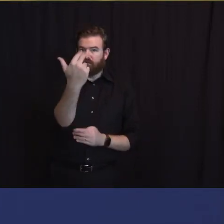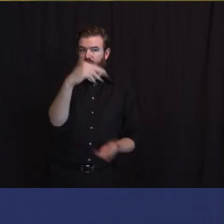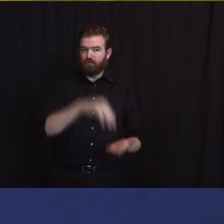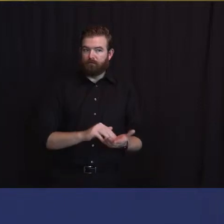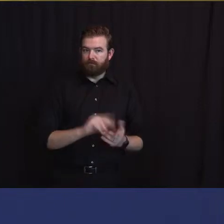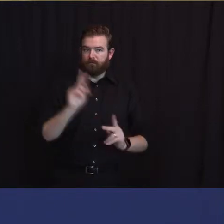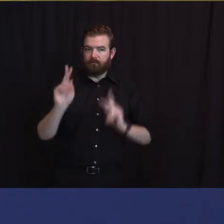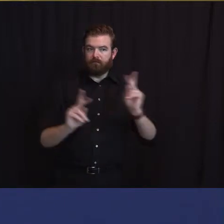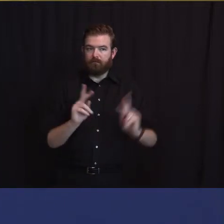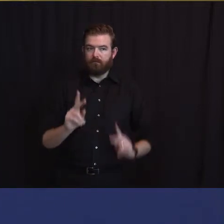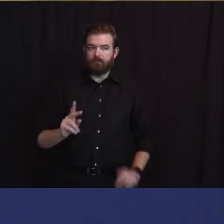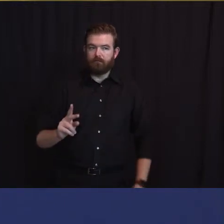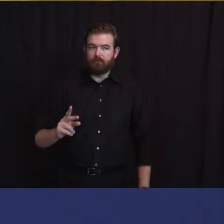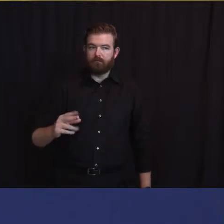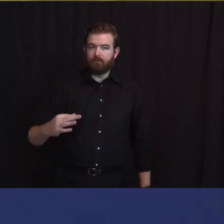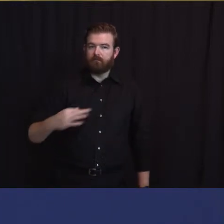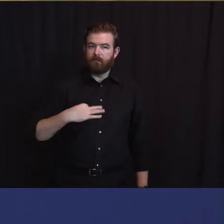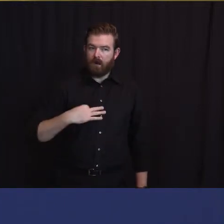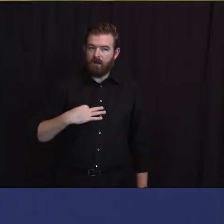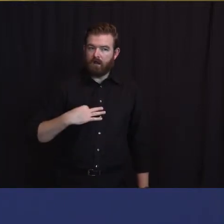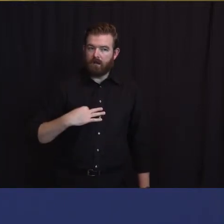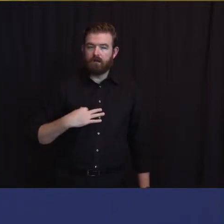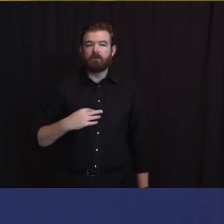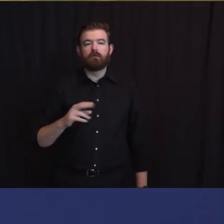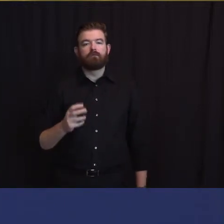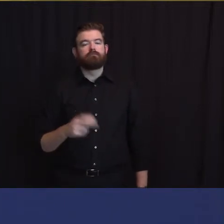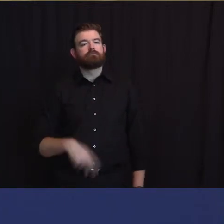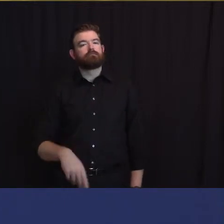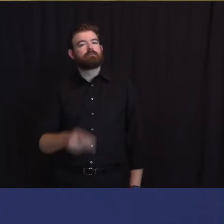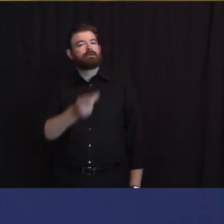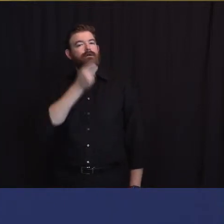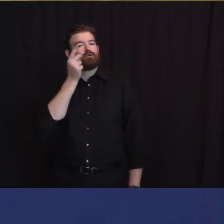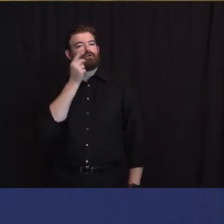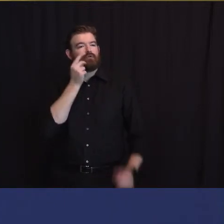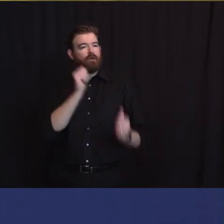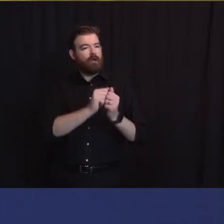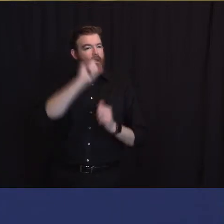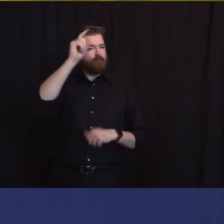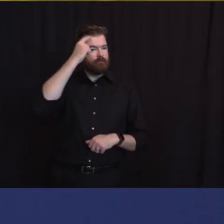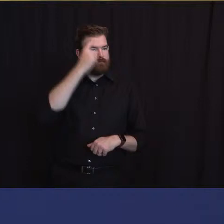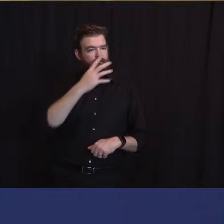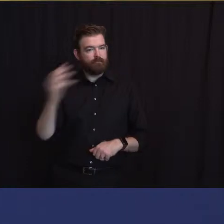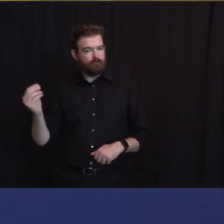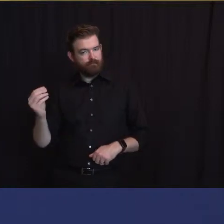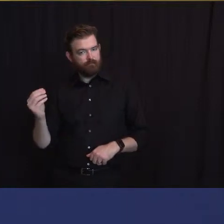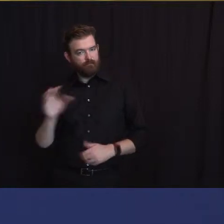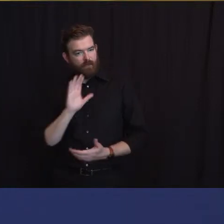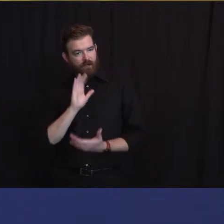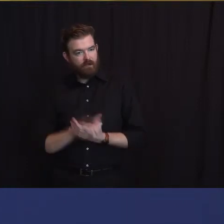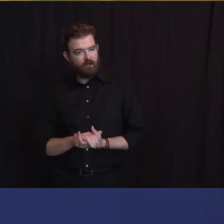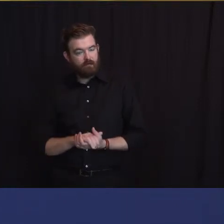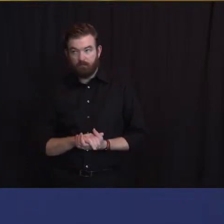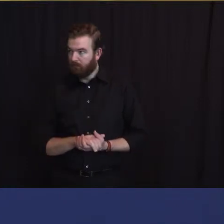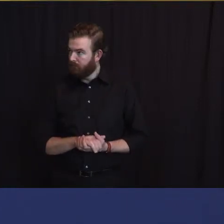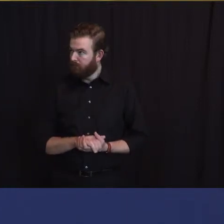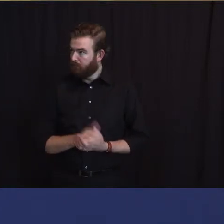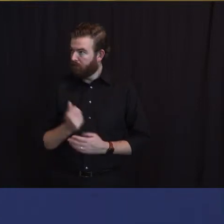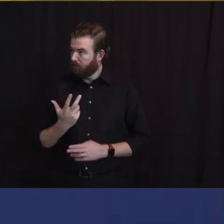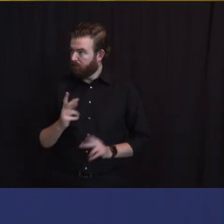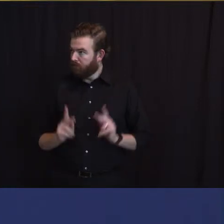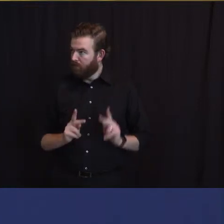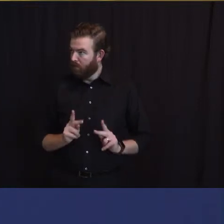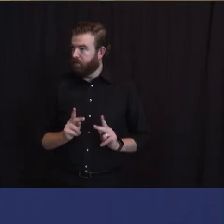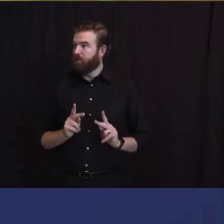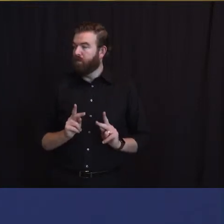So the regional stuff, we've talked about this a lot. It does work. Obviously, schools are